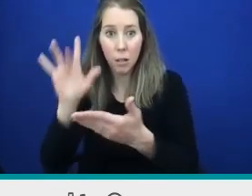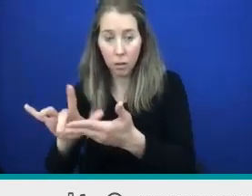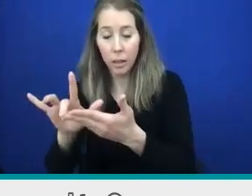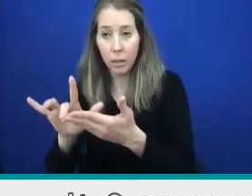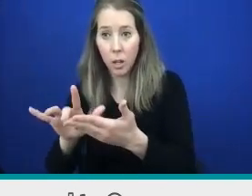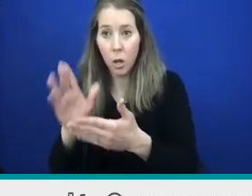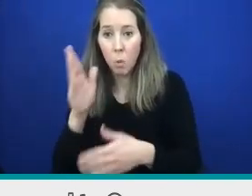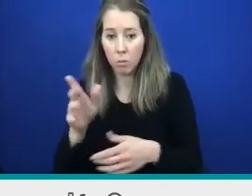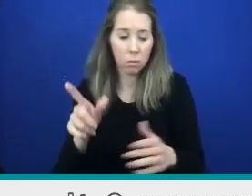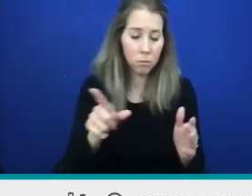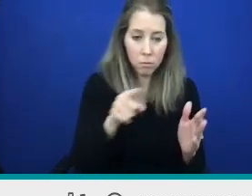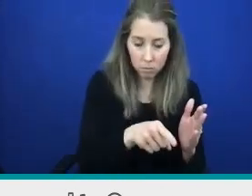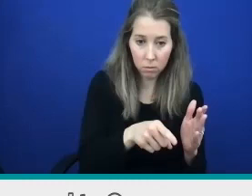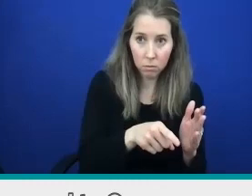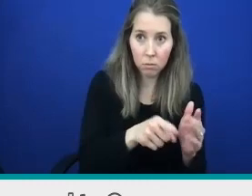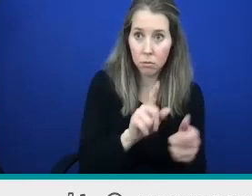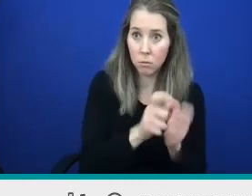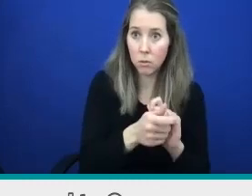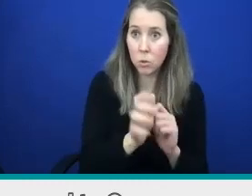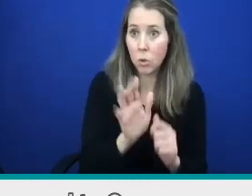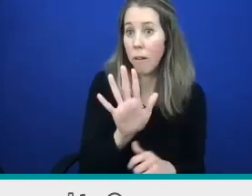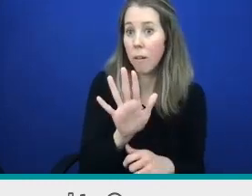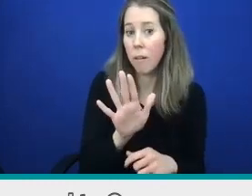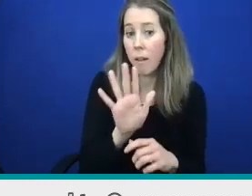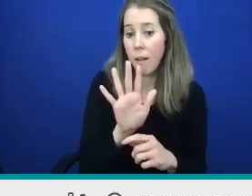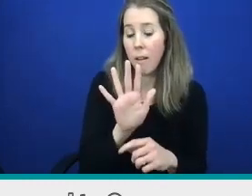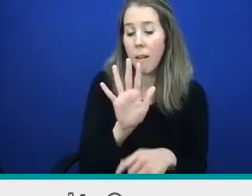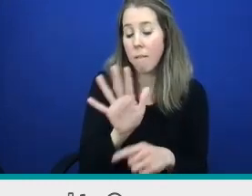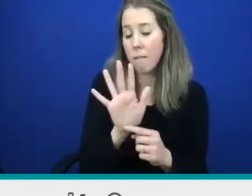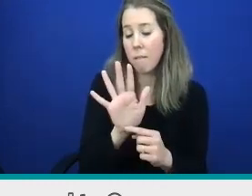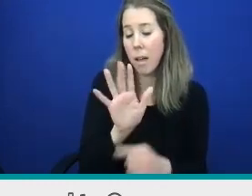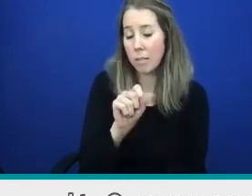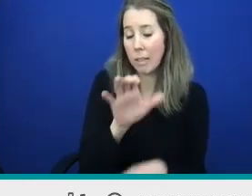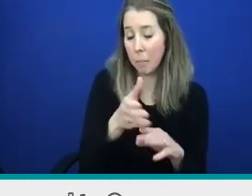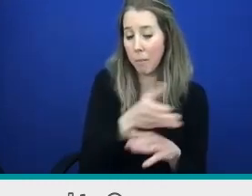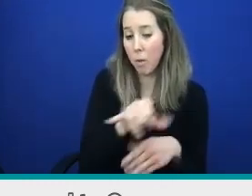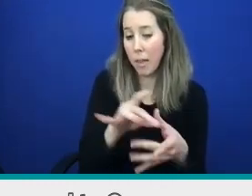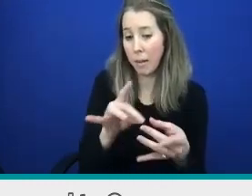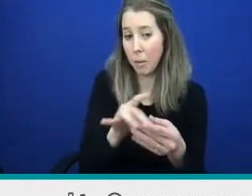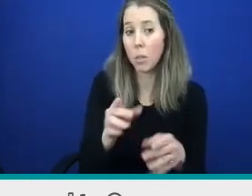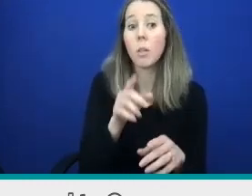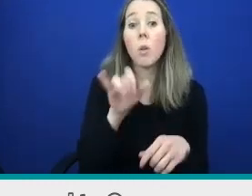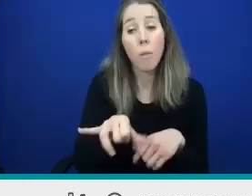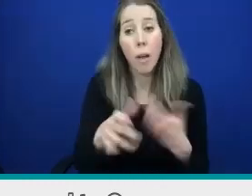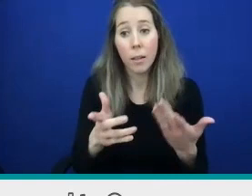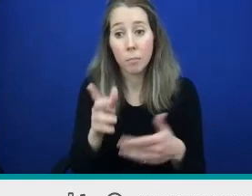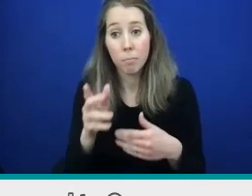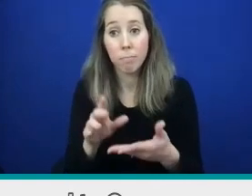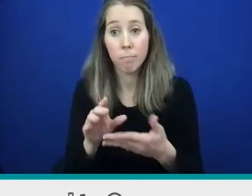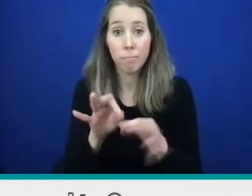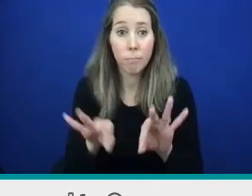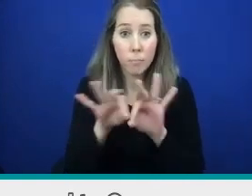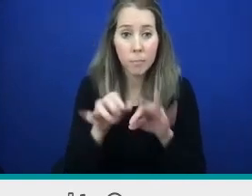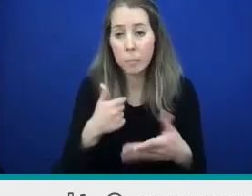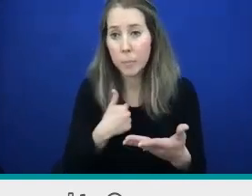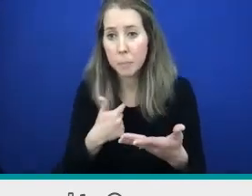take me back to 5 seconds before that comment was made. This is where the awareness really comes in. So I can, as a student, as I'm going through and I can see, all